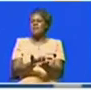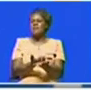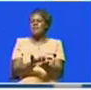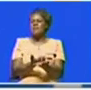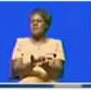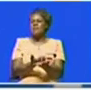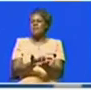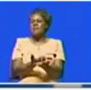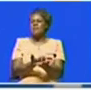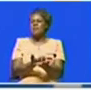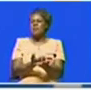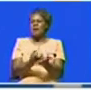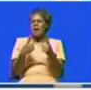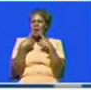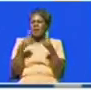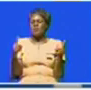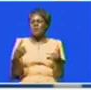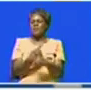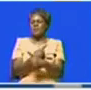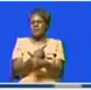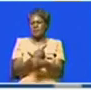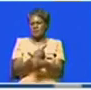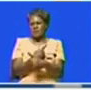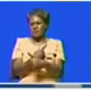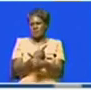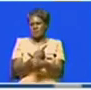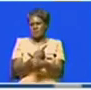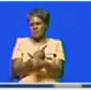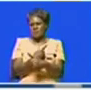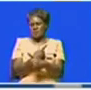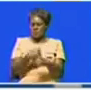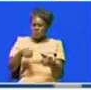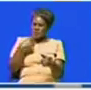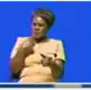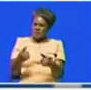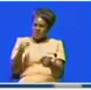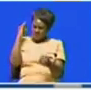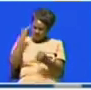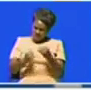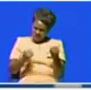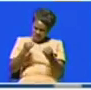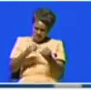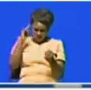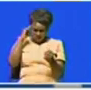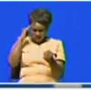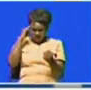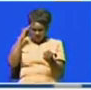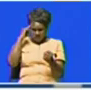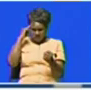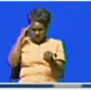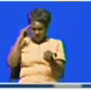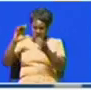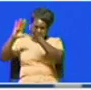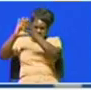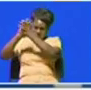would have caused the results to have been different than they are. Mm-hmm. So with that said, what we are saying in my final thoughts is, as